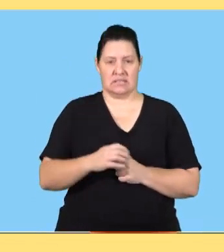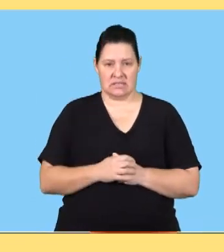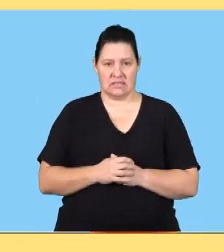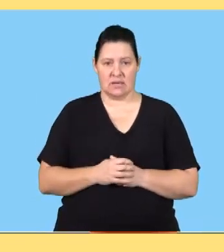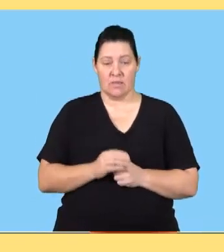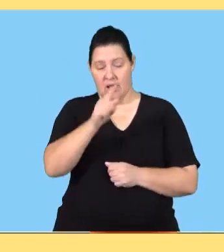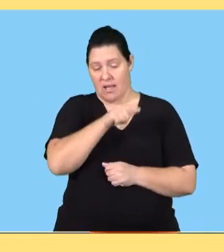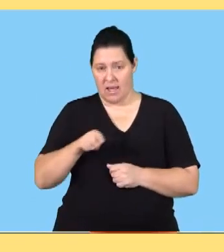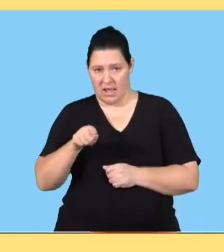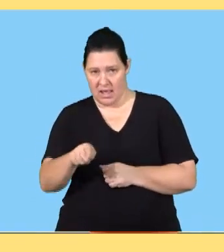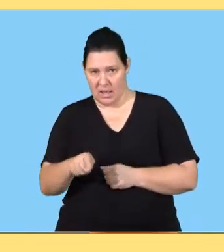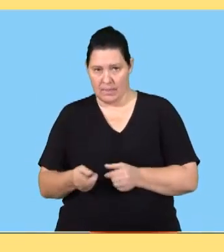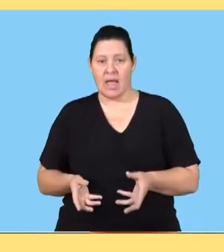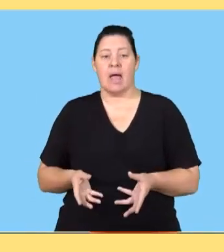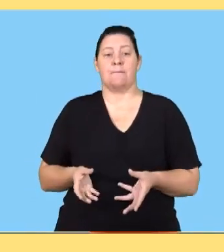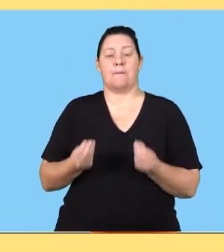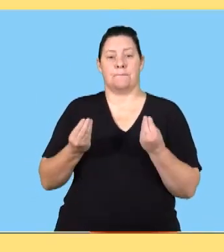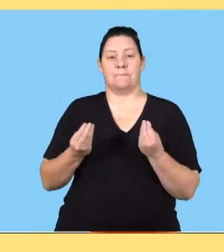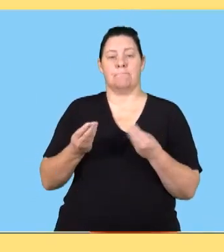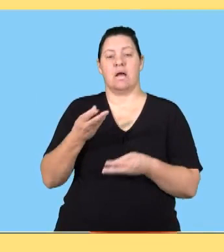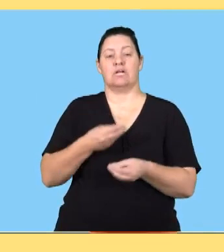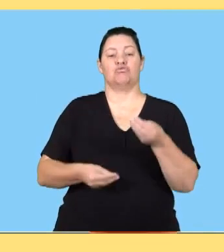46,640. So when I come here, I'm now having my